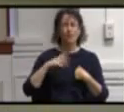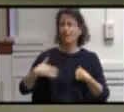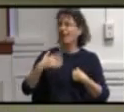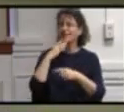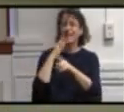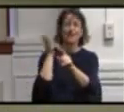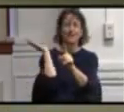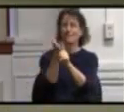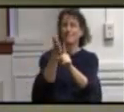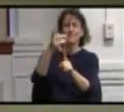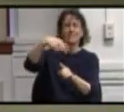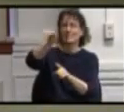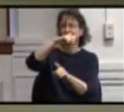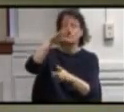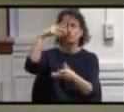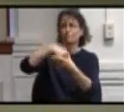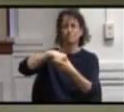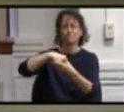level to